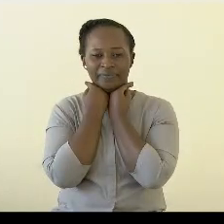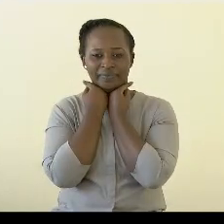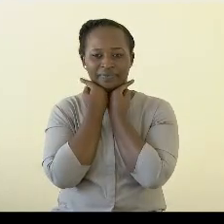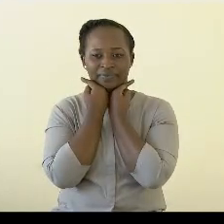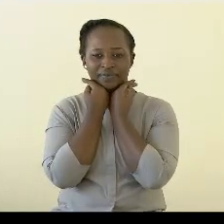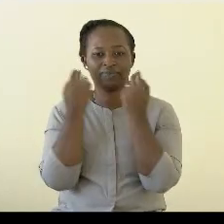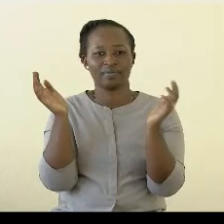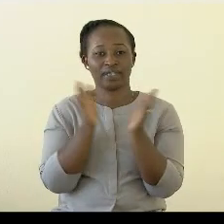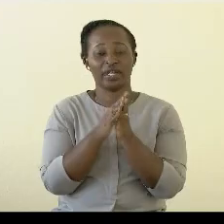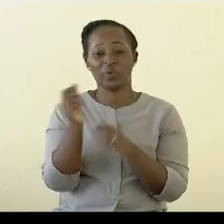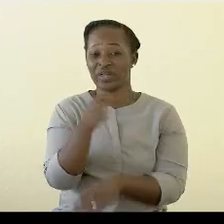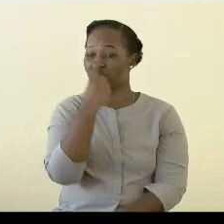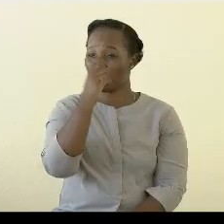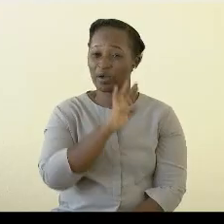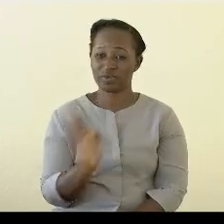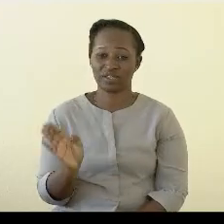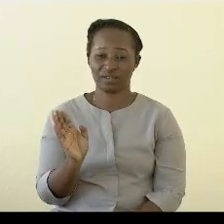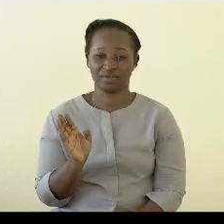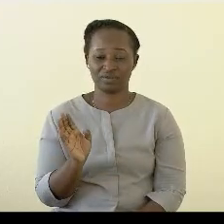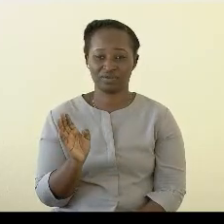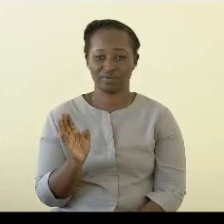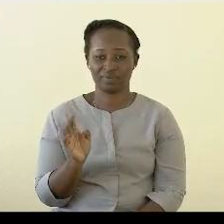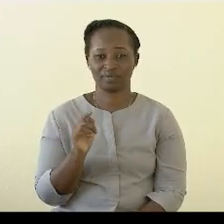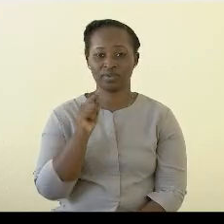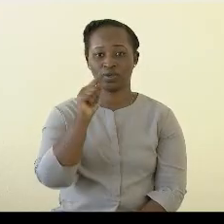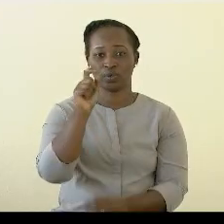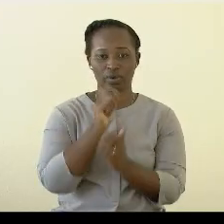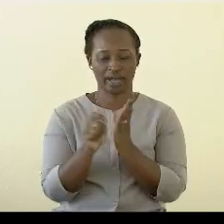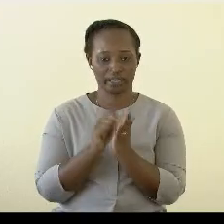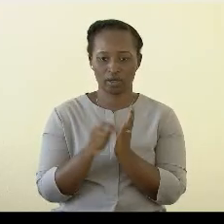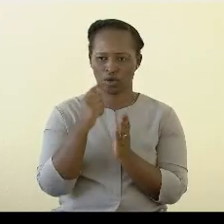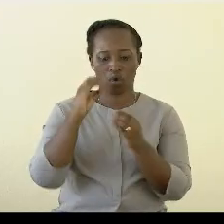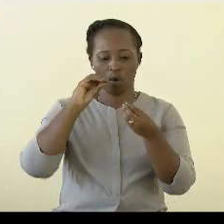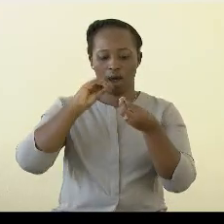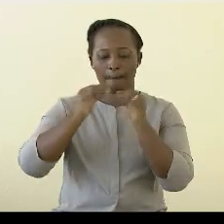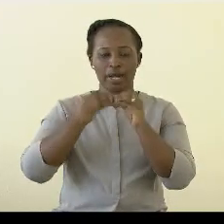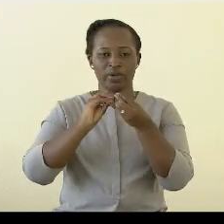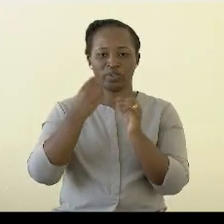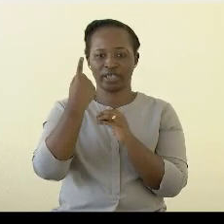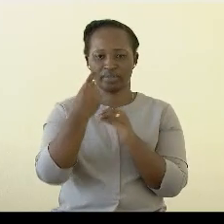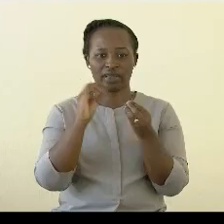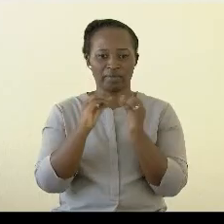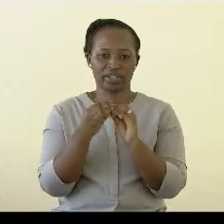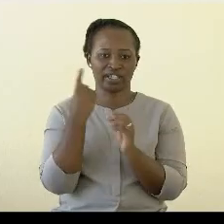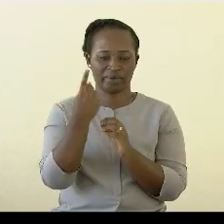And it's one mark. So your writing, therefore, must tally